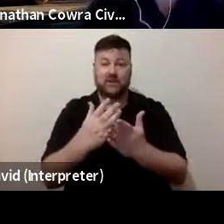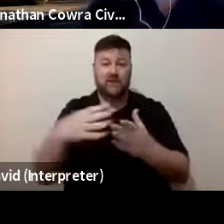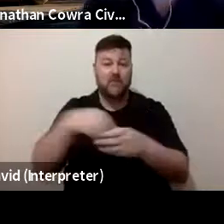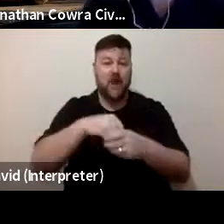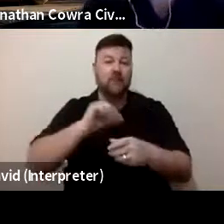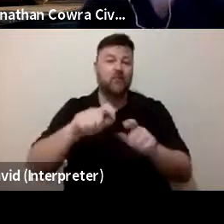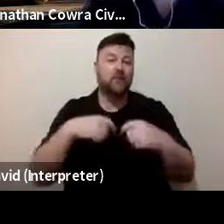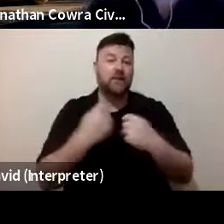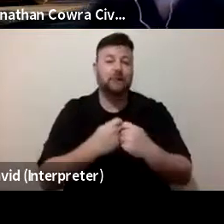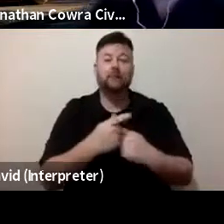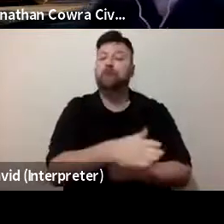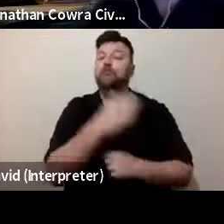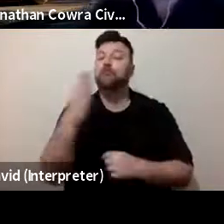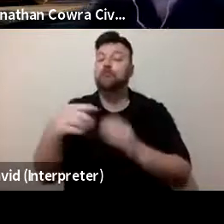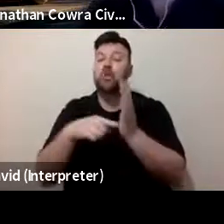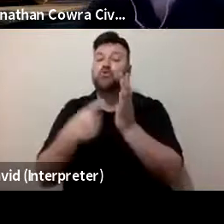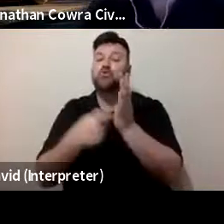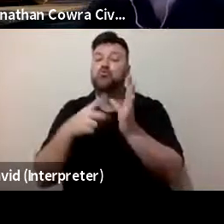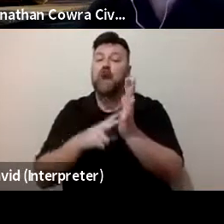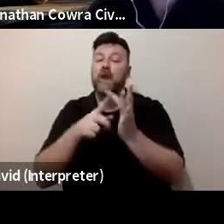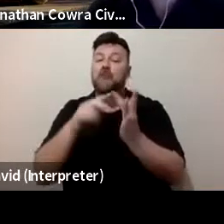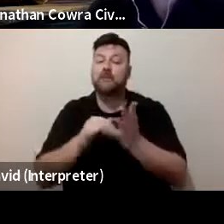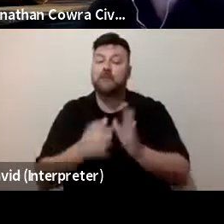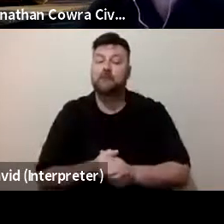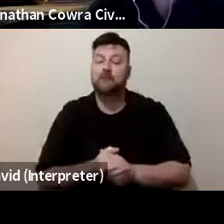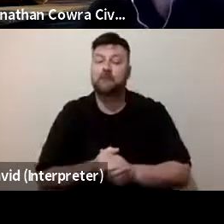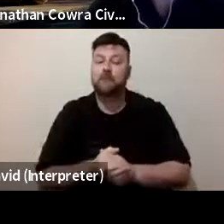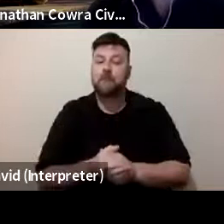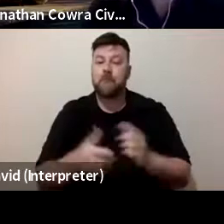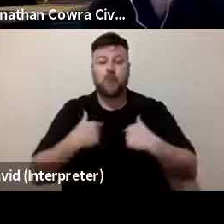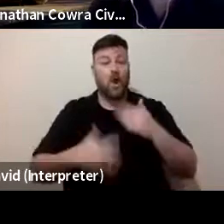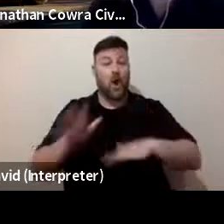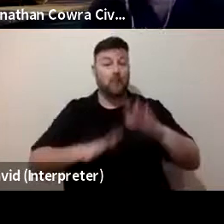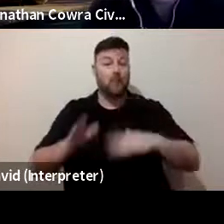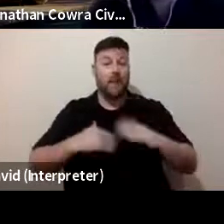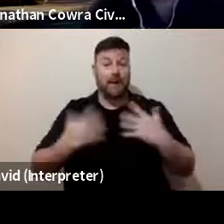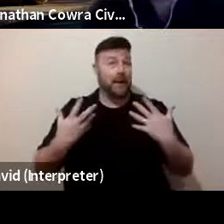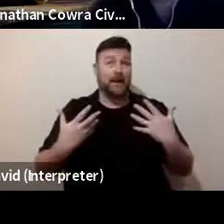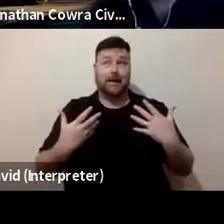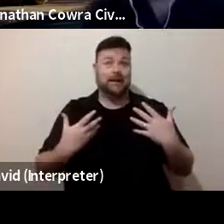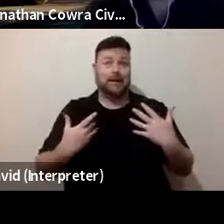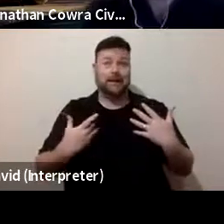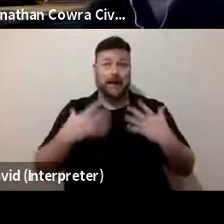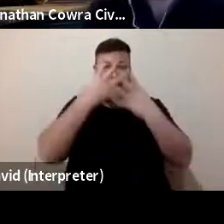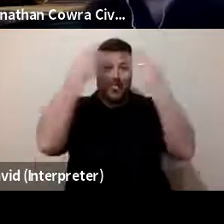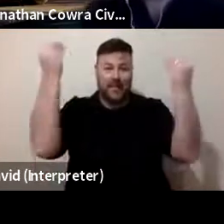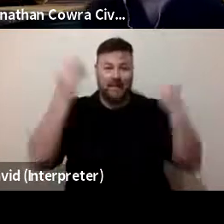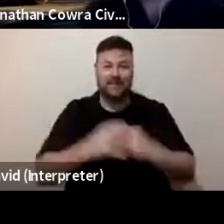Lovely. Travis? I'm in panic mode and can't think of one. So,